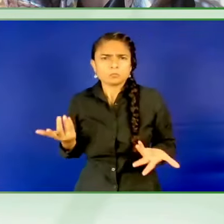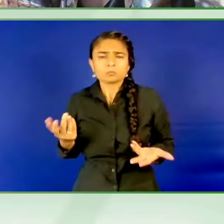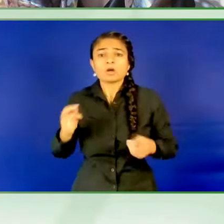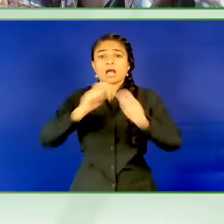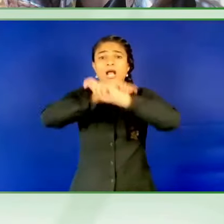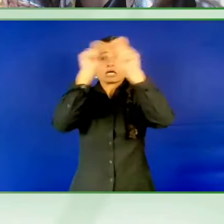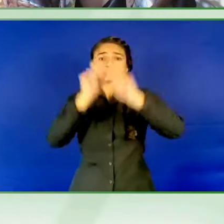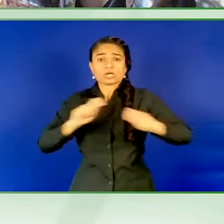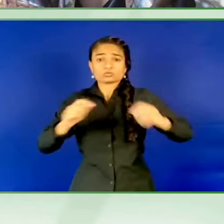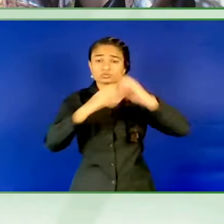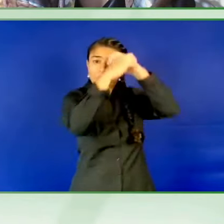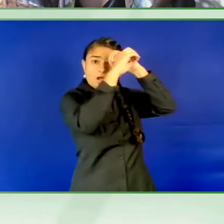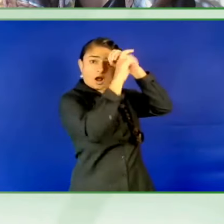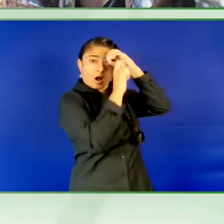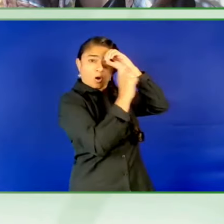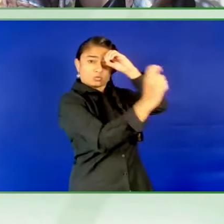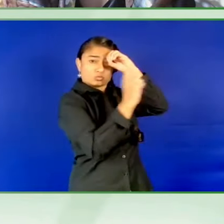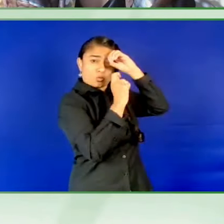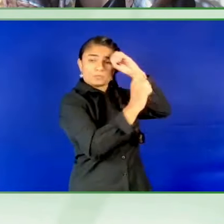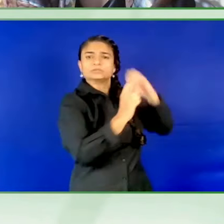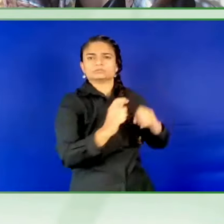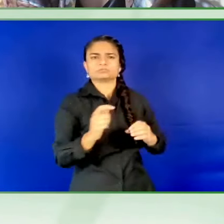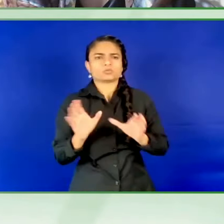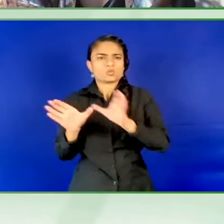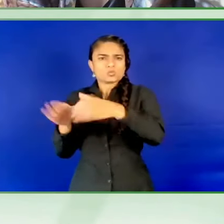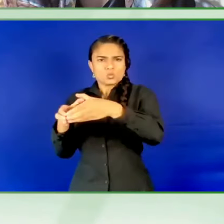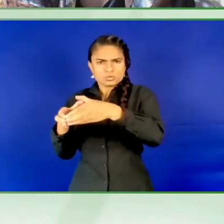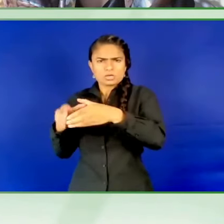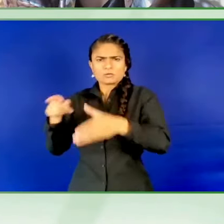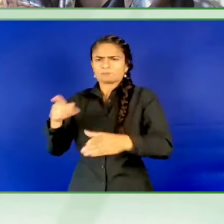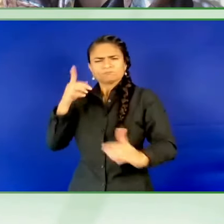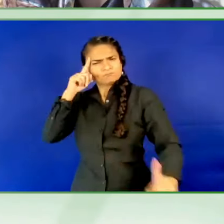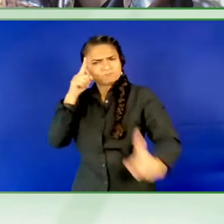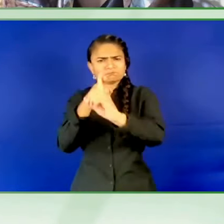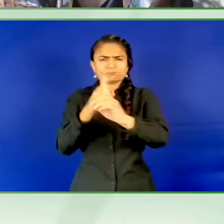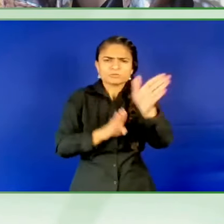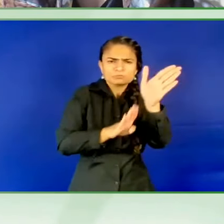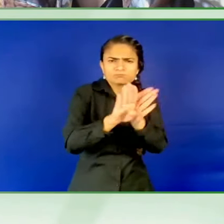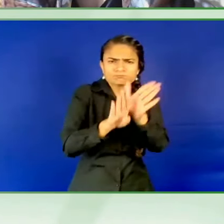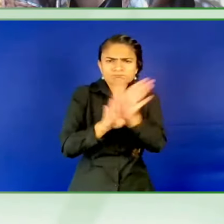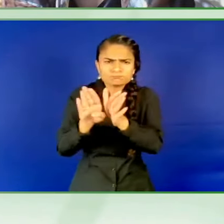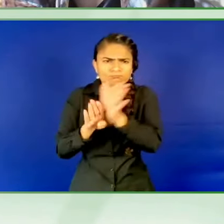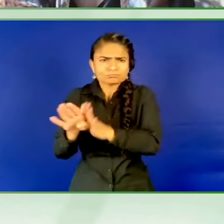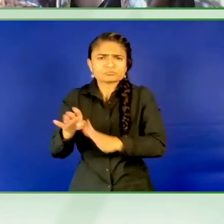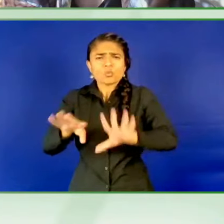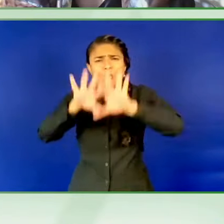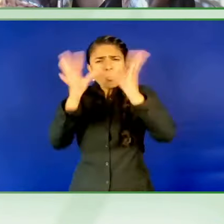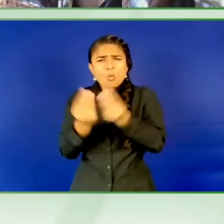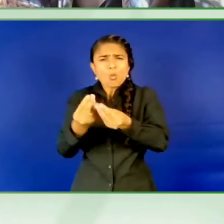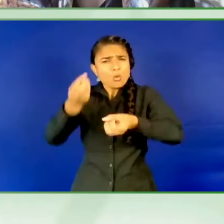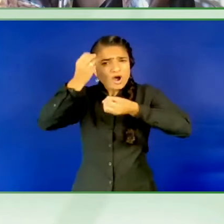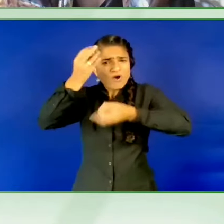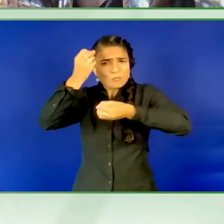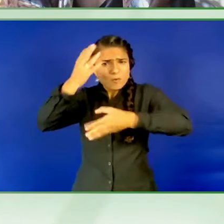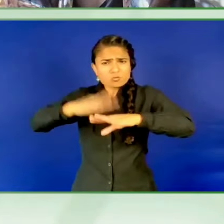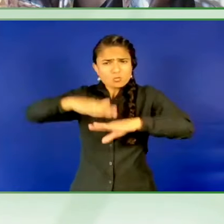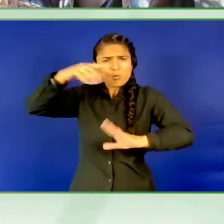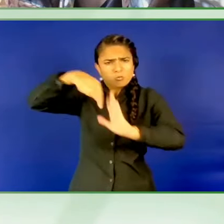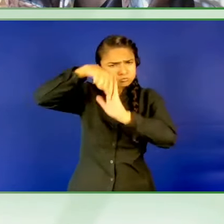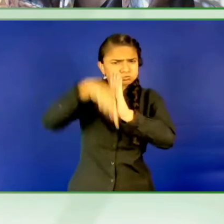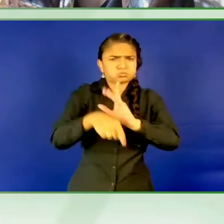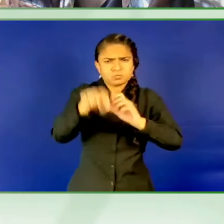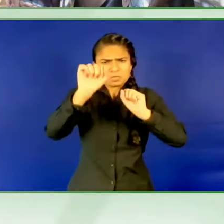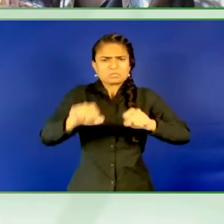activities. So the kit is composed of 6 tactile images of 5 galaxies. In the next slide, I'm showing a picture.